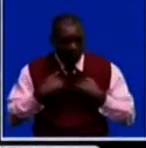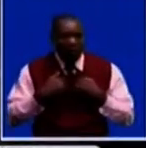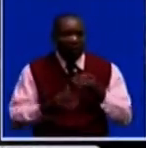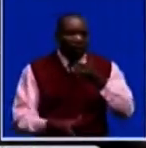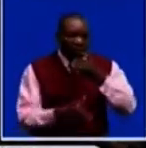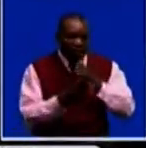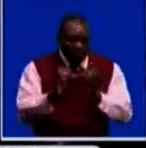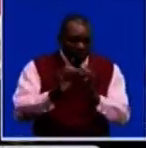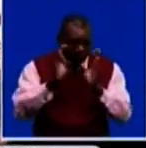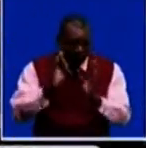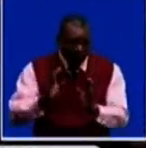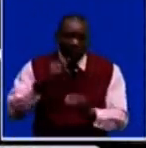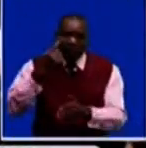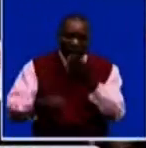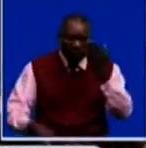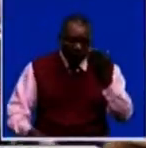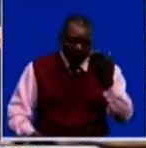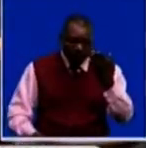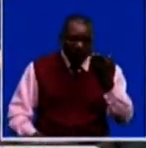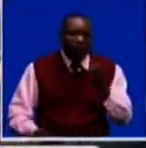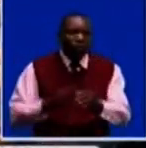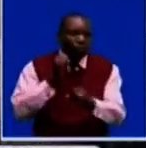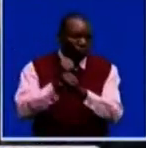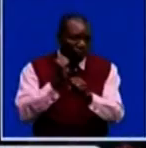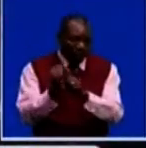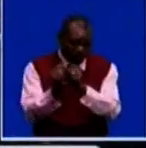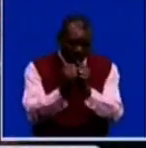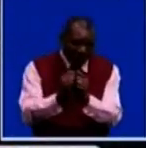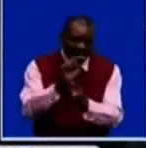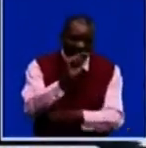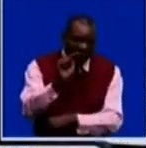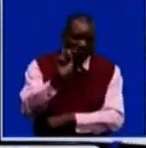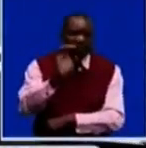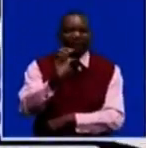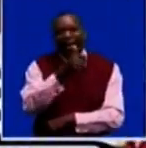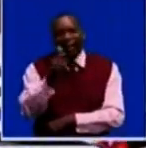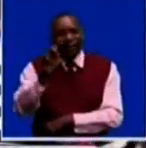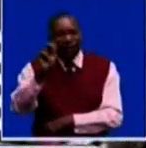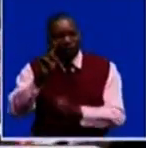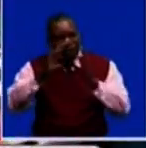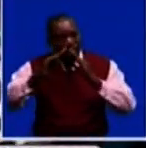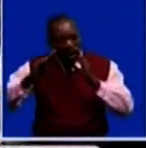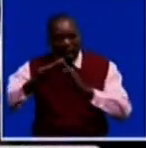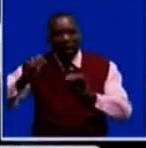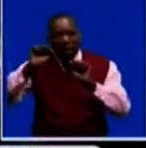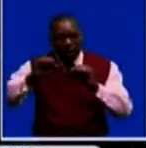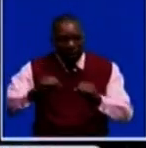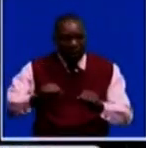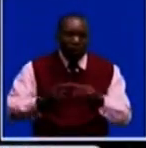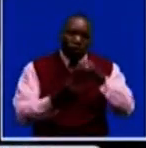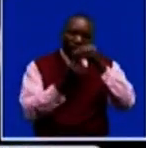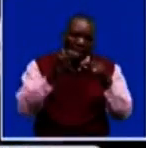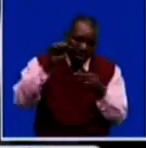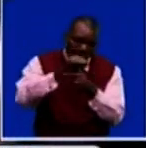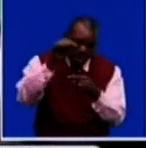Director Shi Tao says under the scope of cooperation, ZNBC and other electronic media will have a chance to send staff for specialized